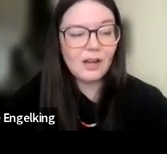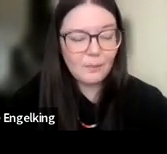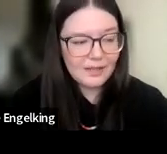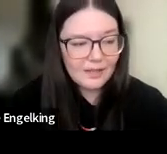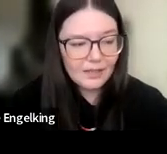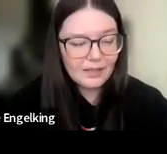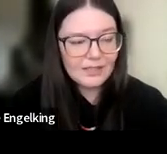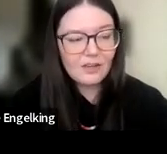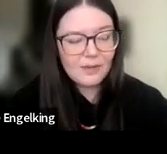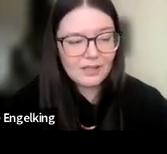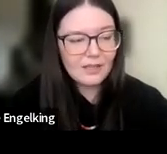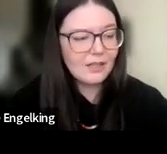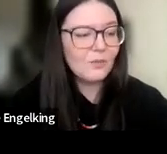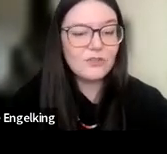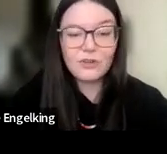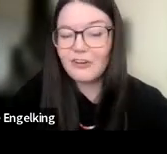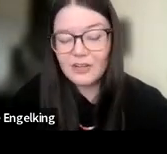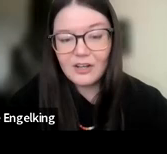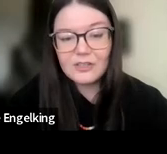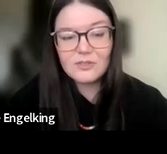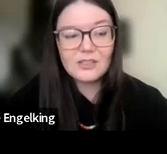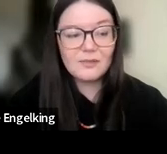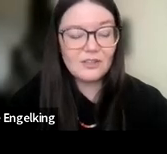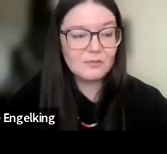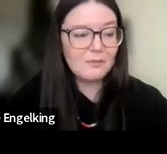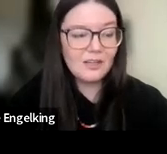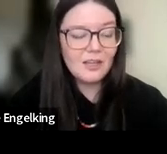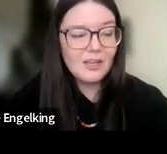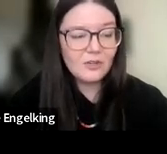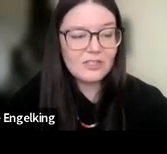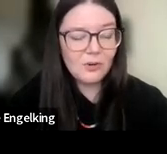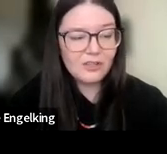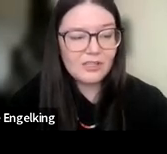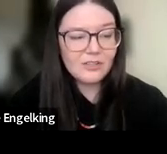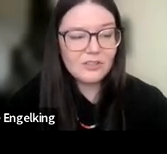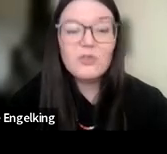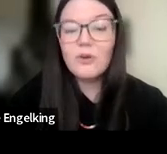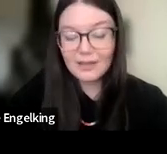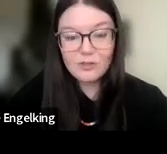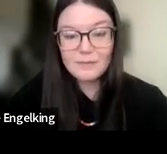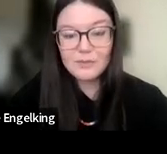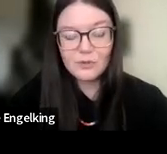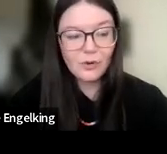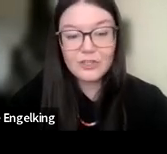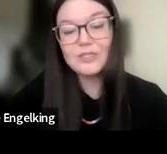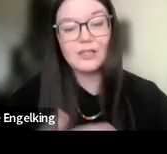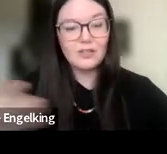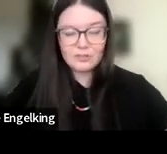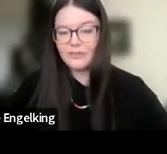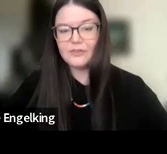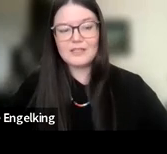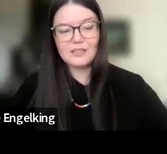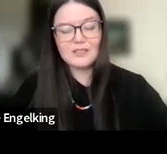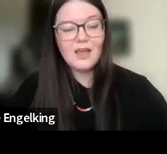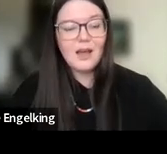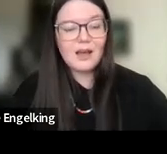especially if they are medicating, like self-medicating with drug or alcohol use. There's been many, ceremonial leaders who won't allow people who are using, to